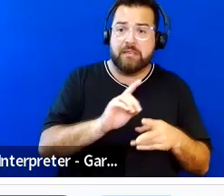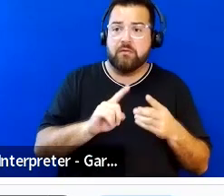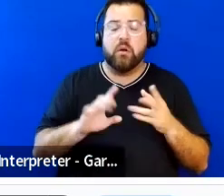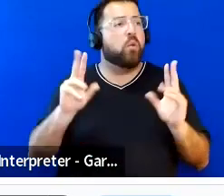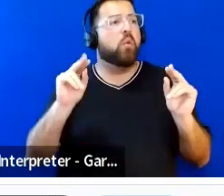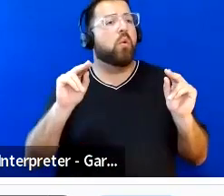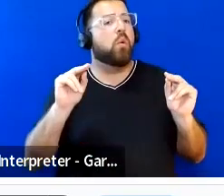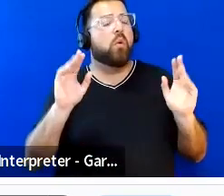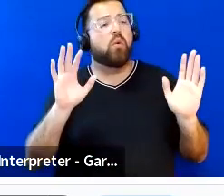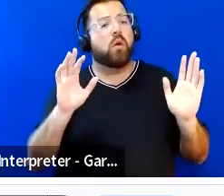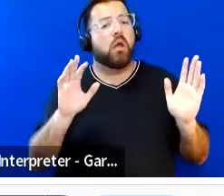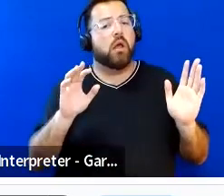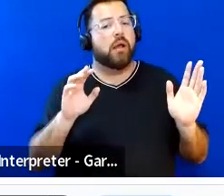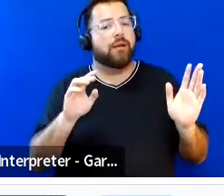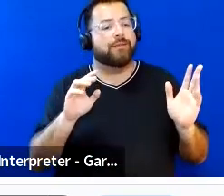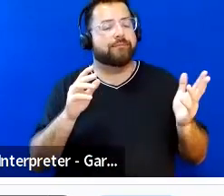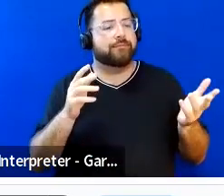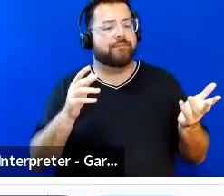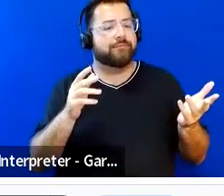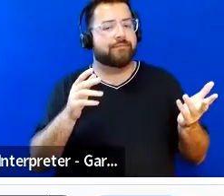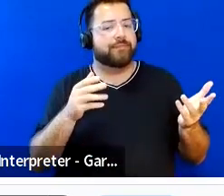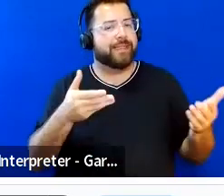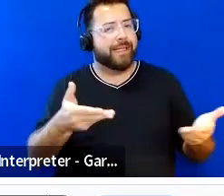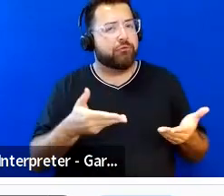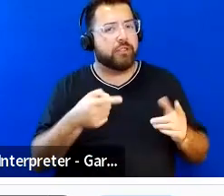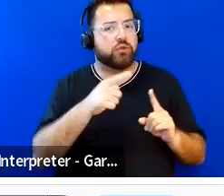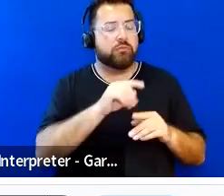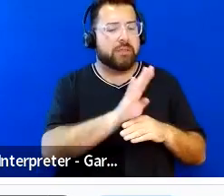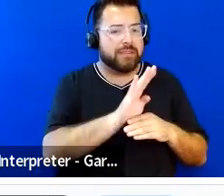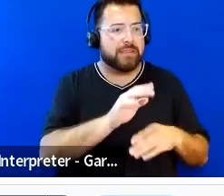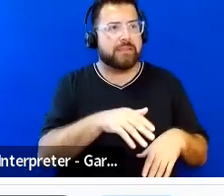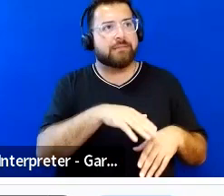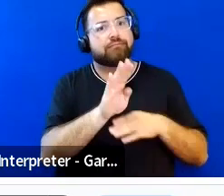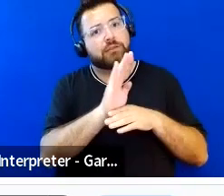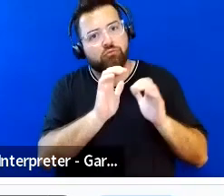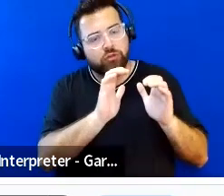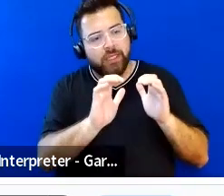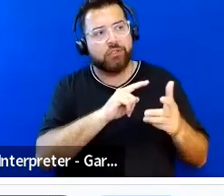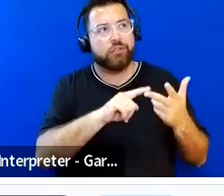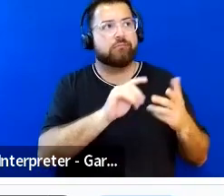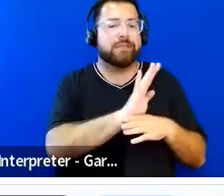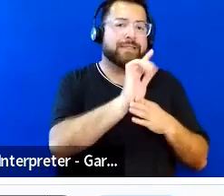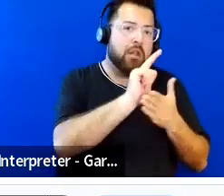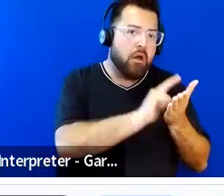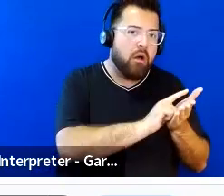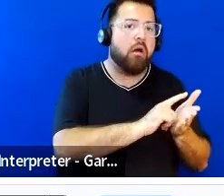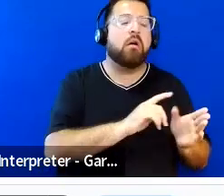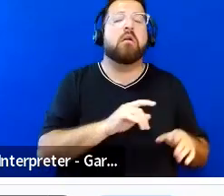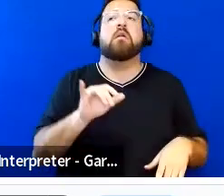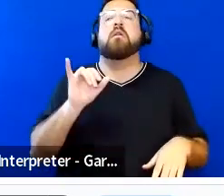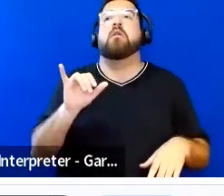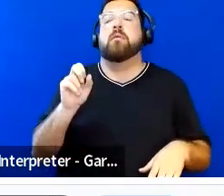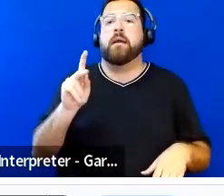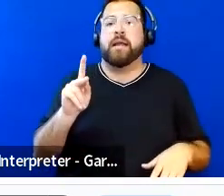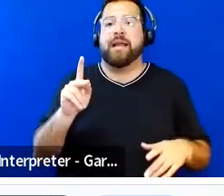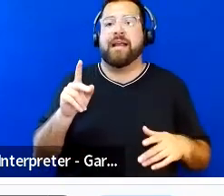just like a introduction to business okay, communication, business okay, law. okay. Yeah,